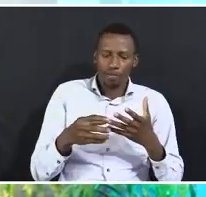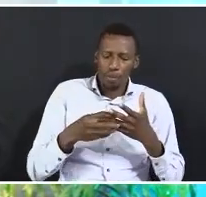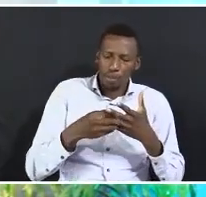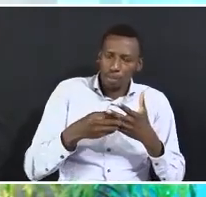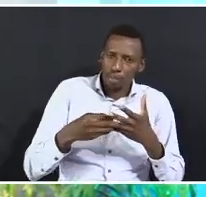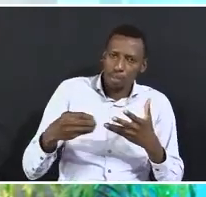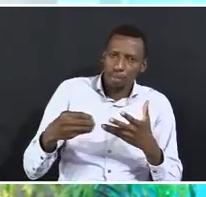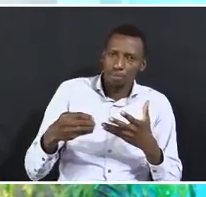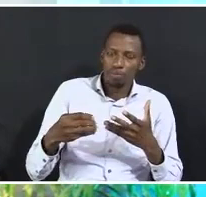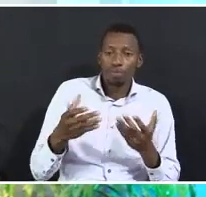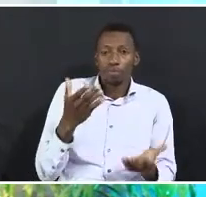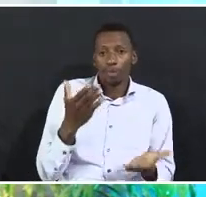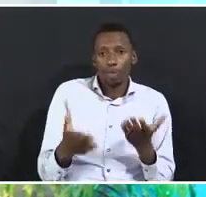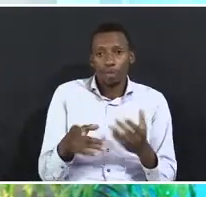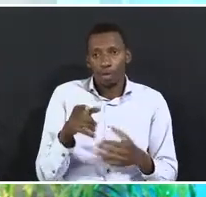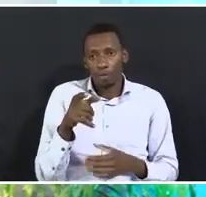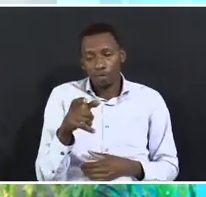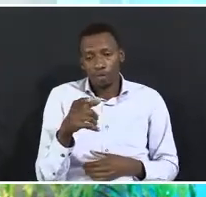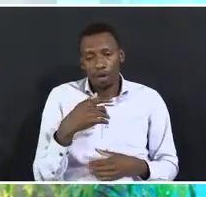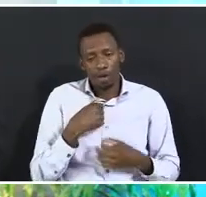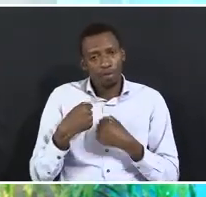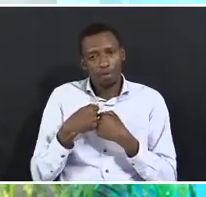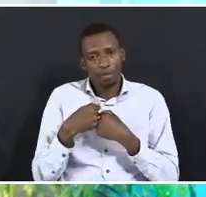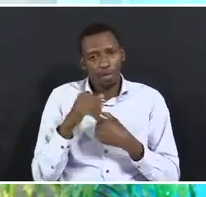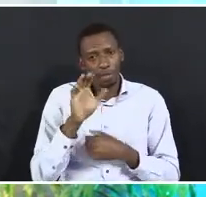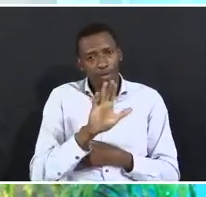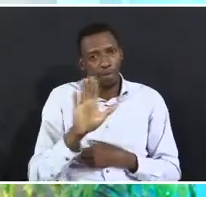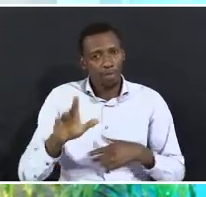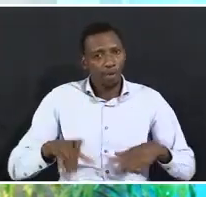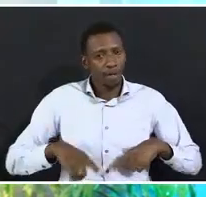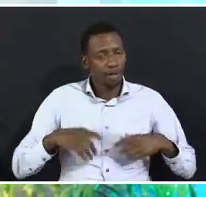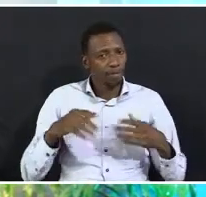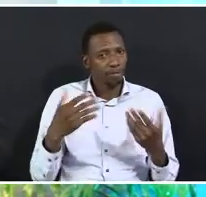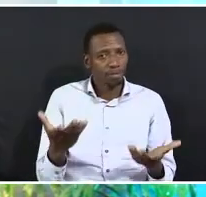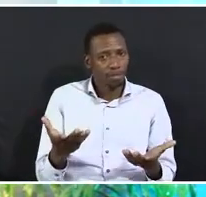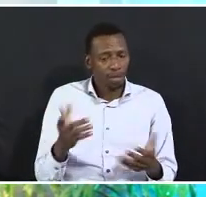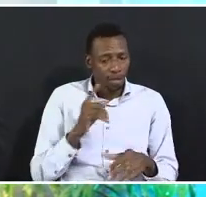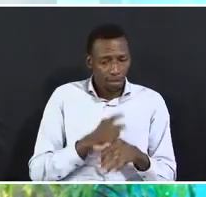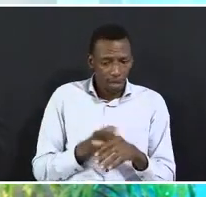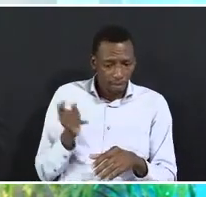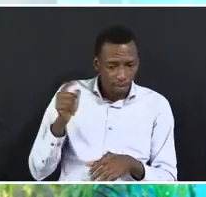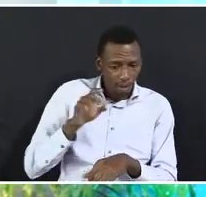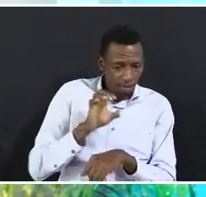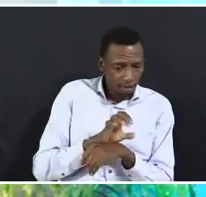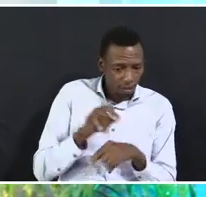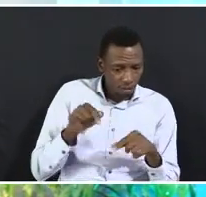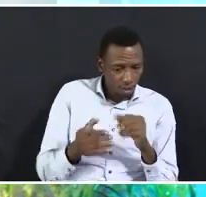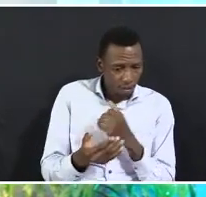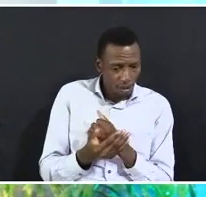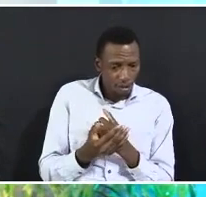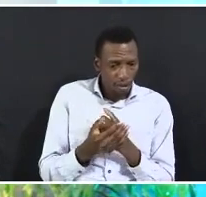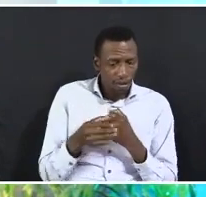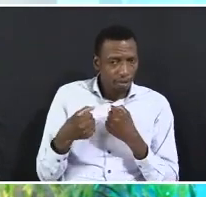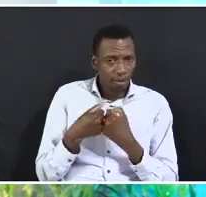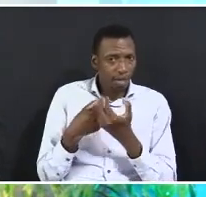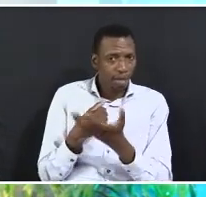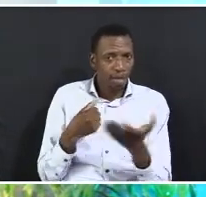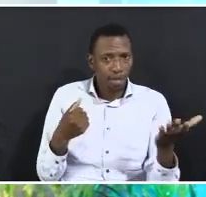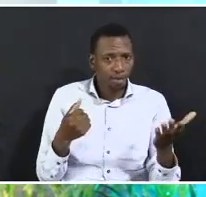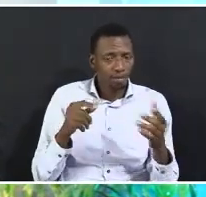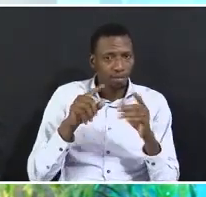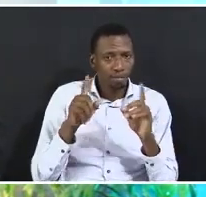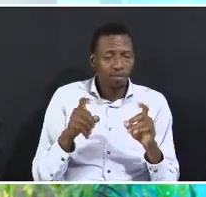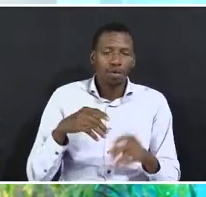Are you going through the sorrows of life? Did you struggle to come to church this morning? Always